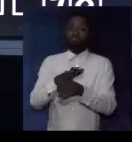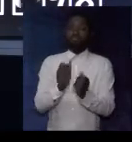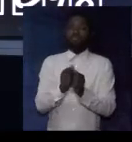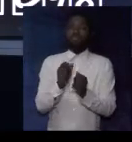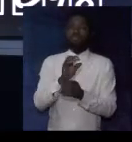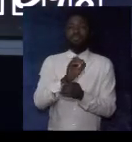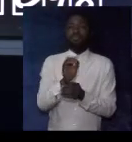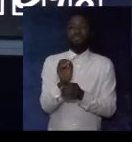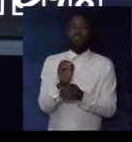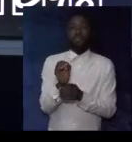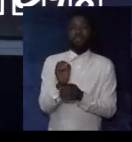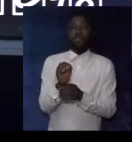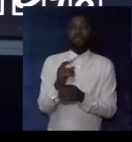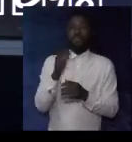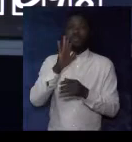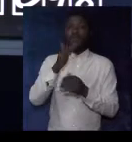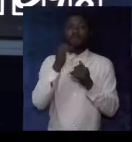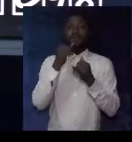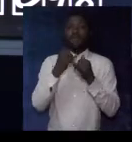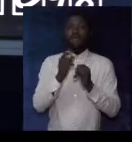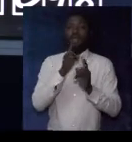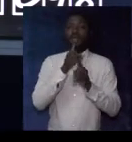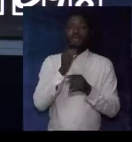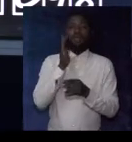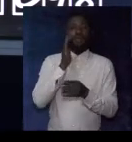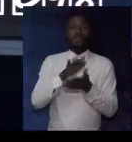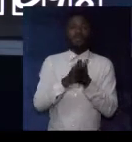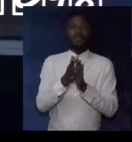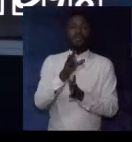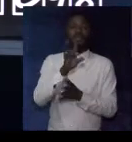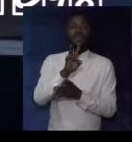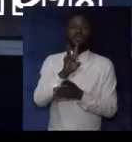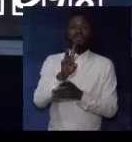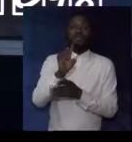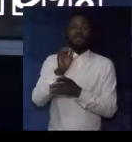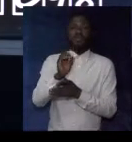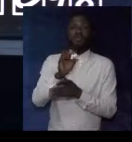zeros. That's this. Then your final answer becomes